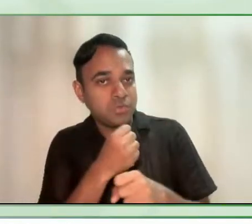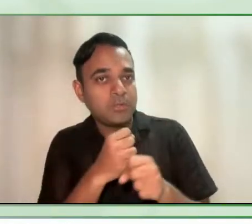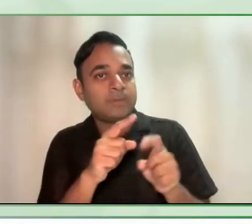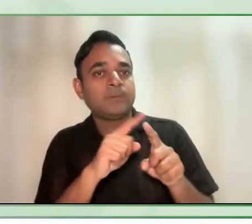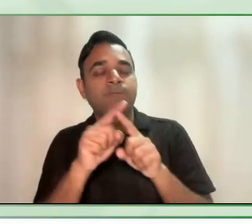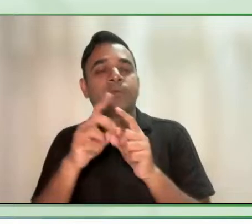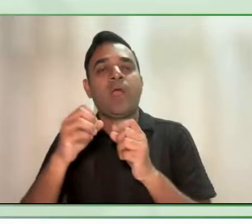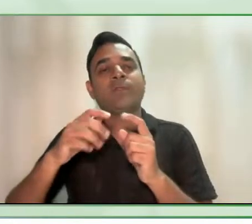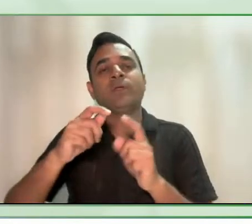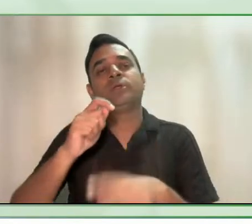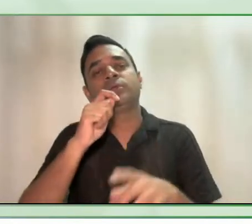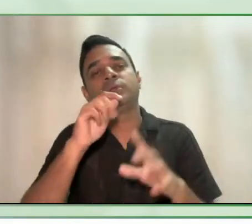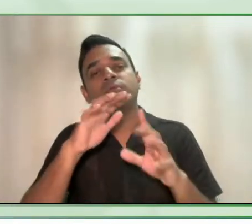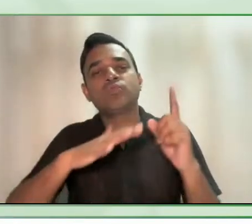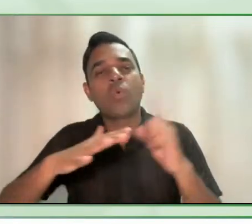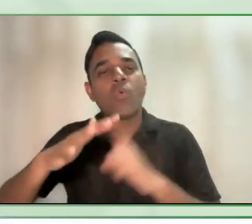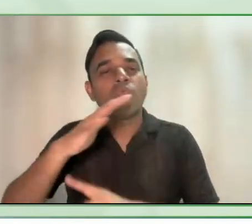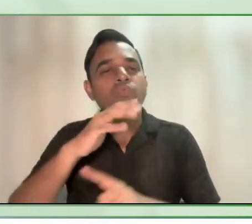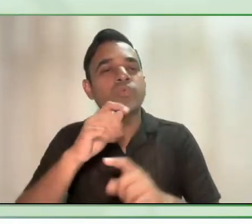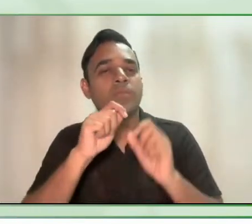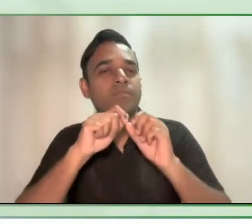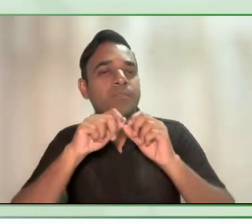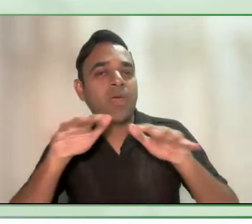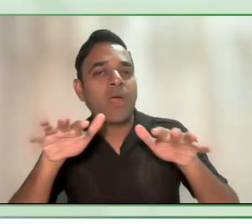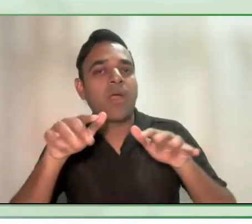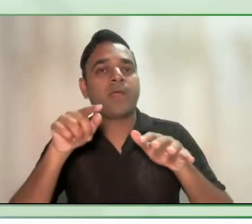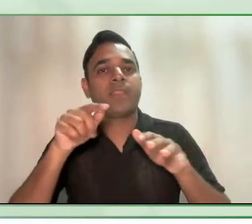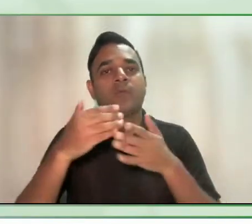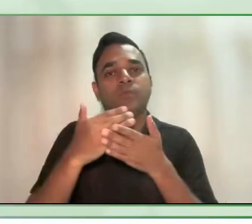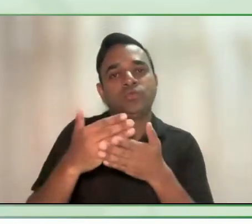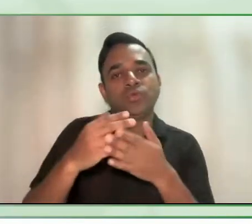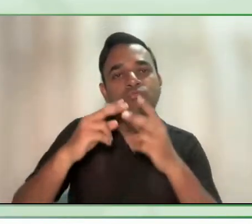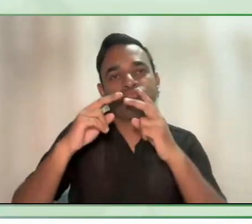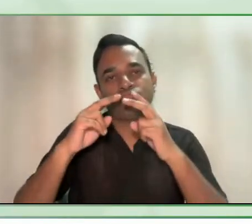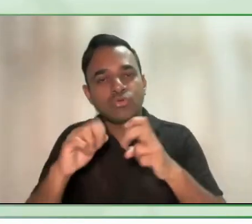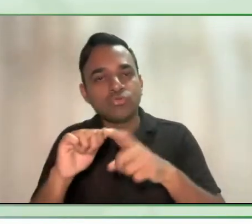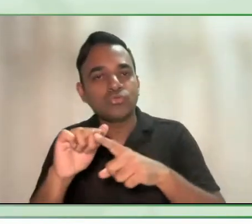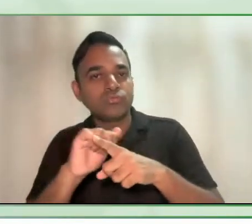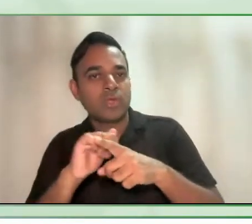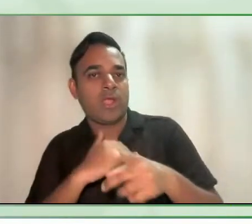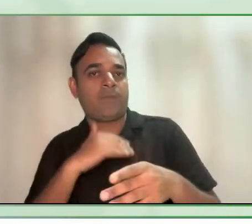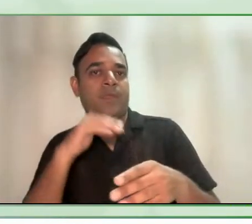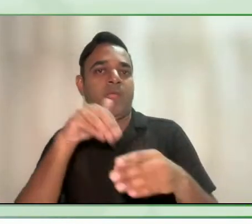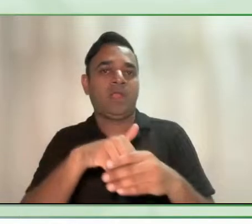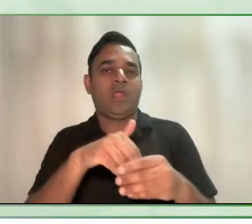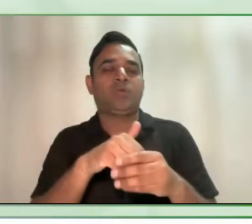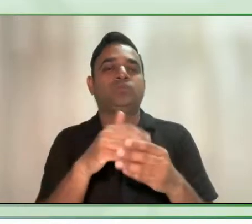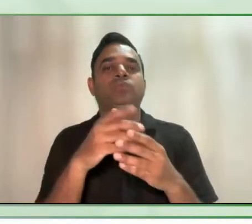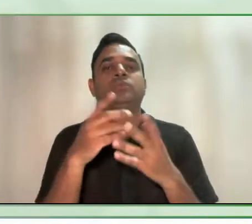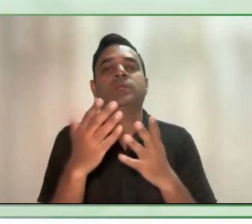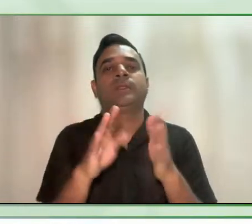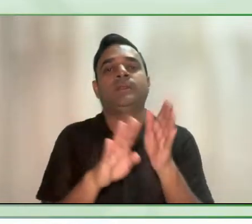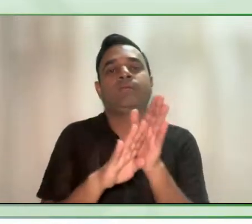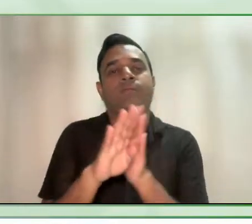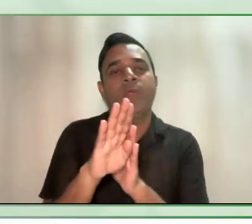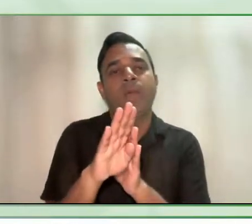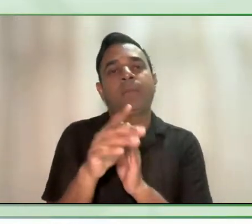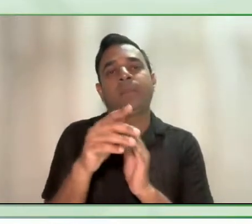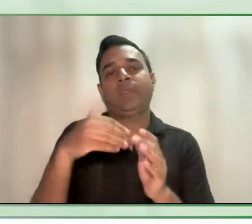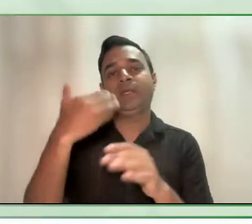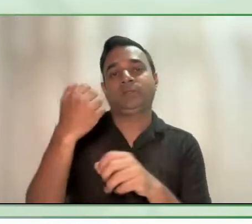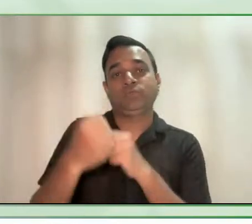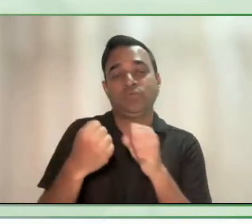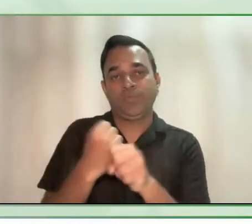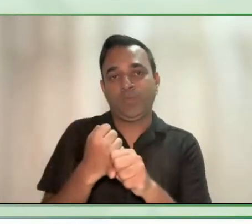more valuable information and knowledge for transferring. Yeah, thank you, Owen, for sharing all this experience